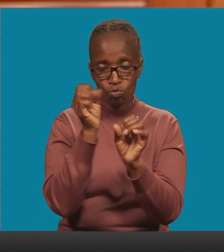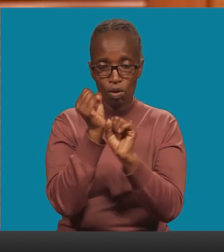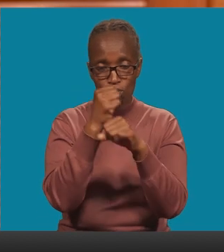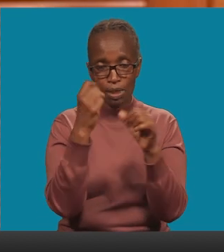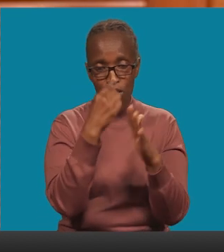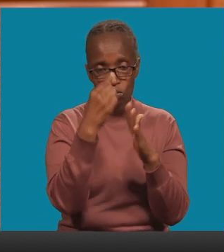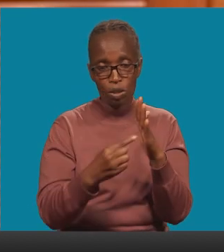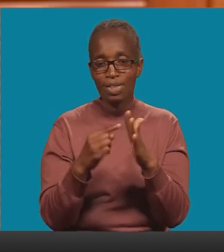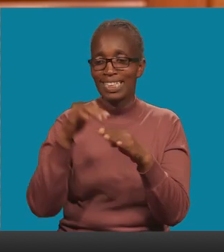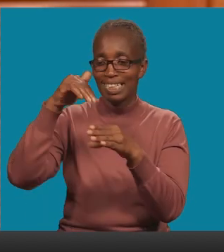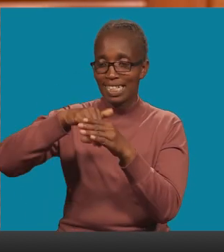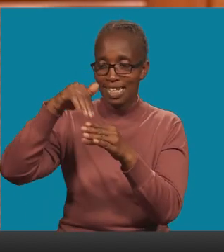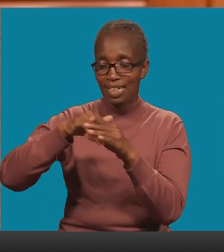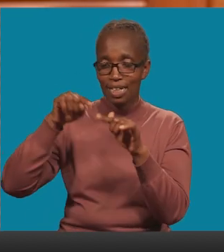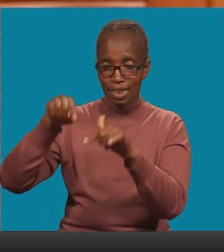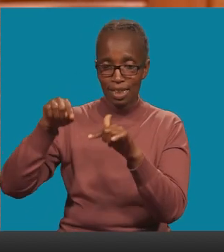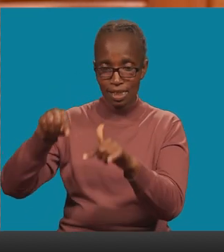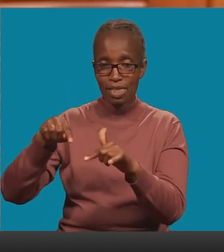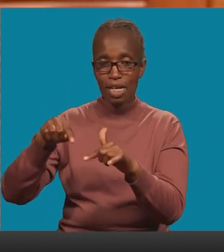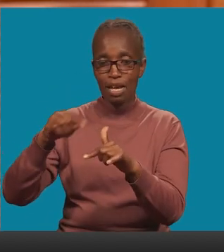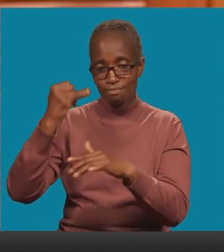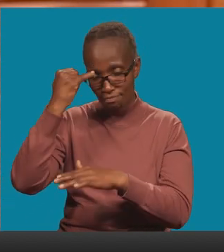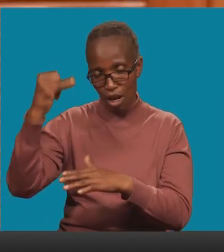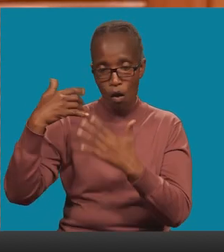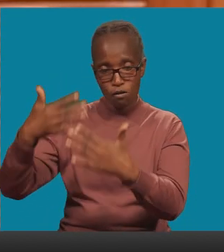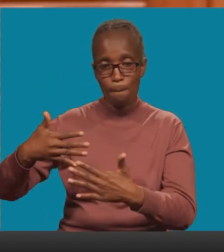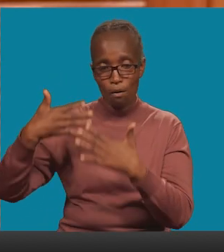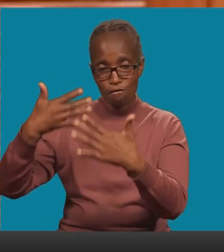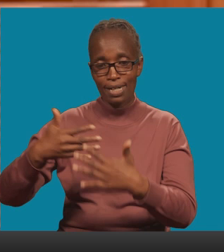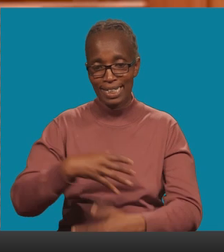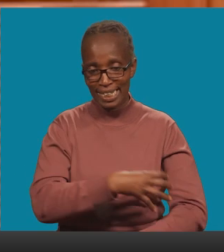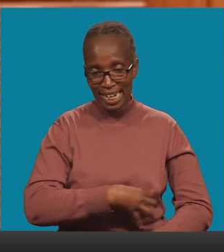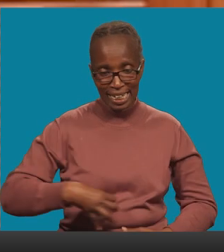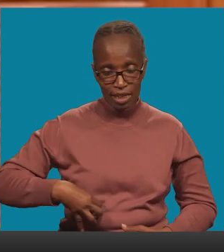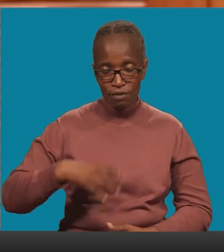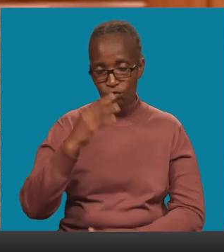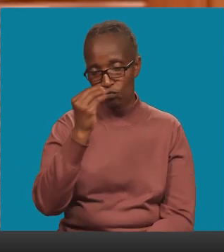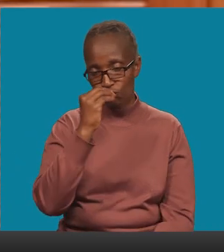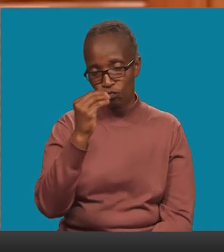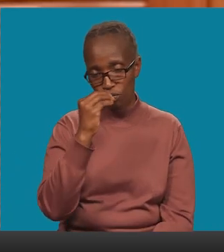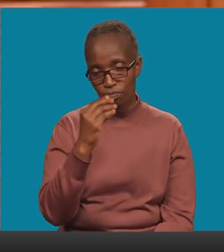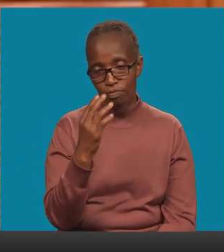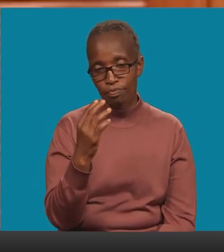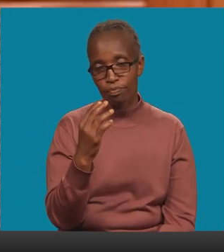that within the package of providing relief food